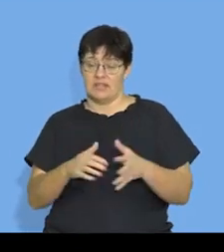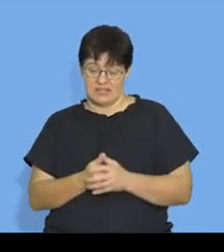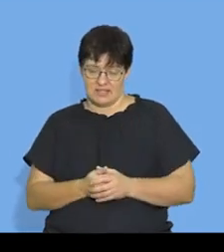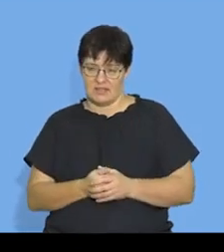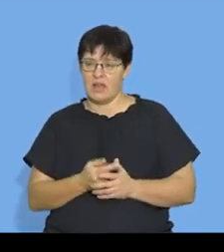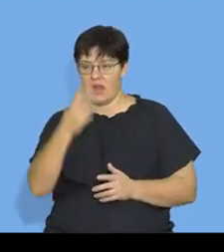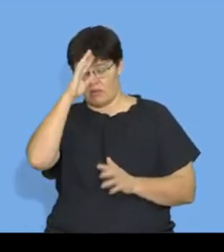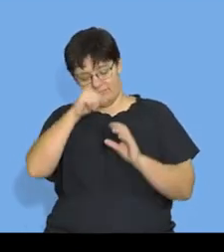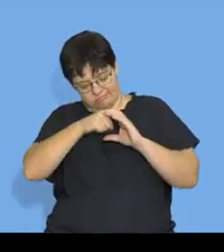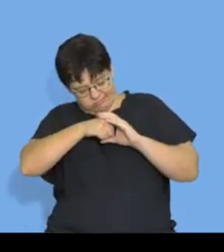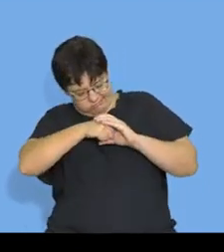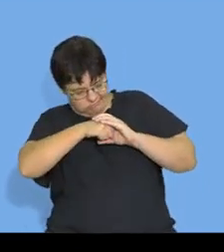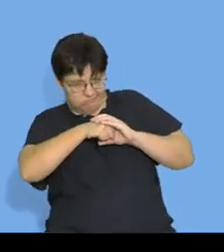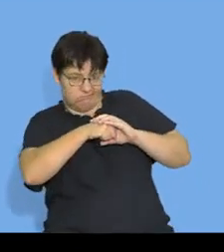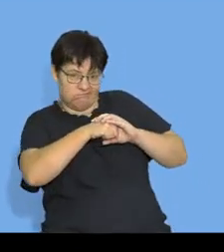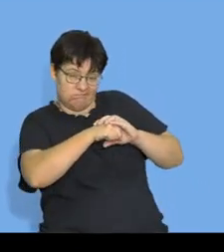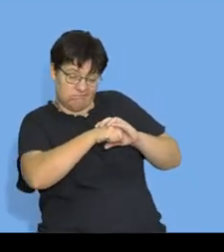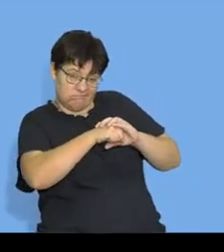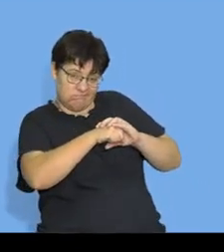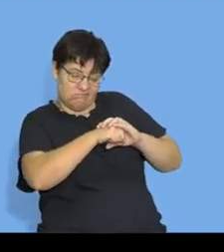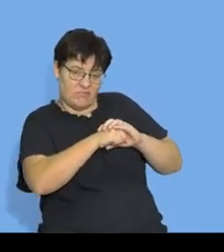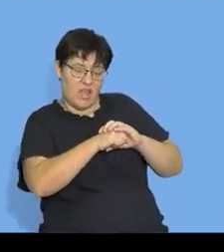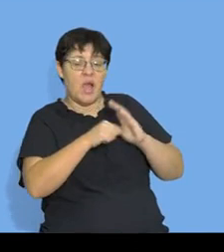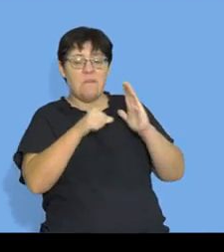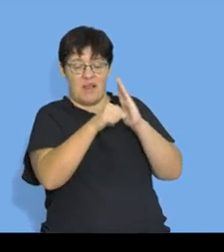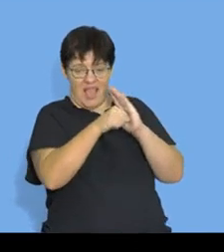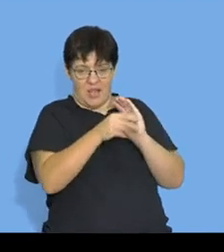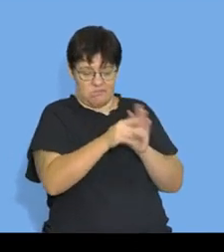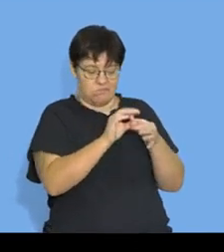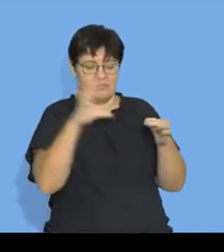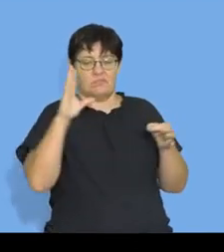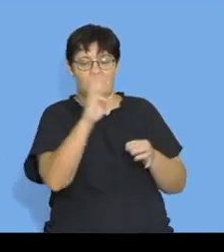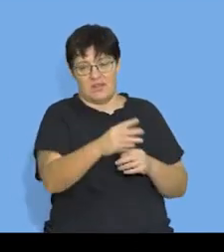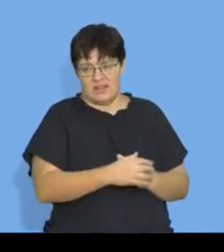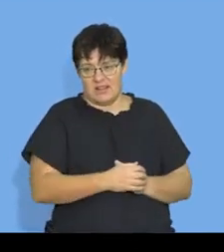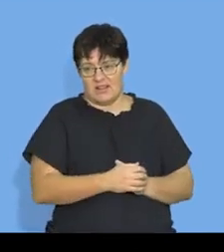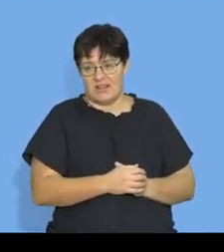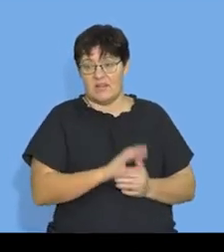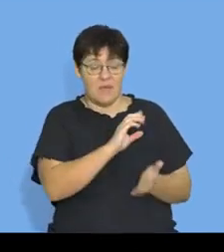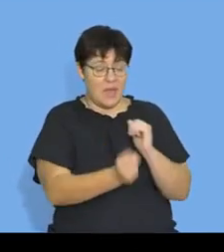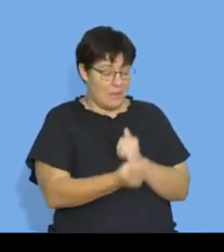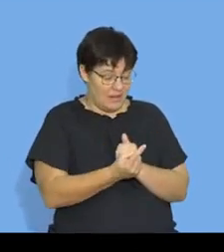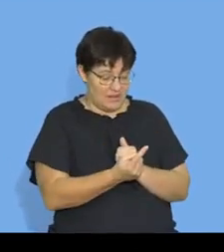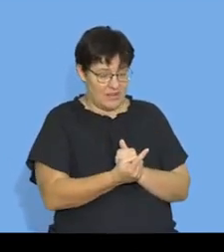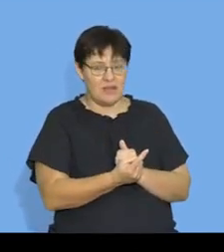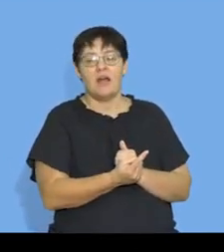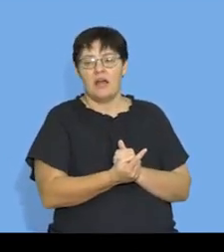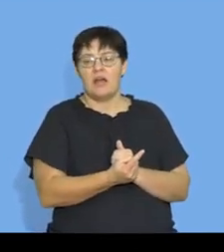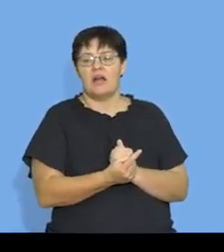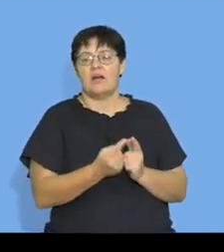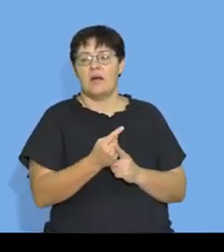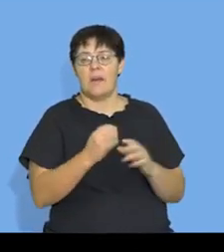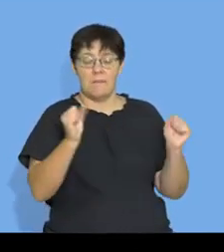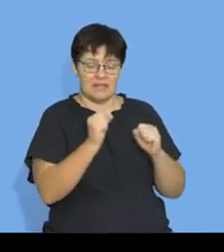image showing you the head engaging, and here's the plug that is going to release. And as this occurs, we find